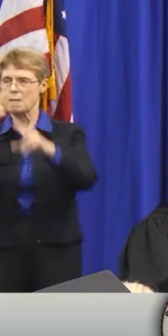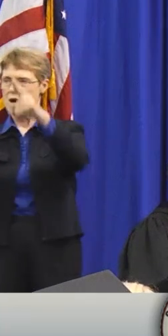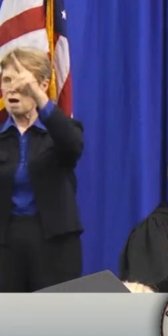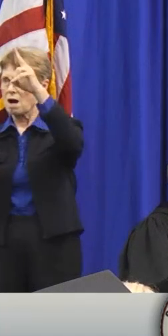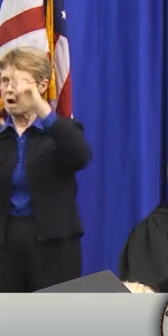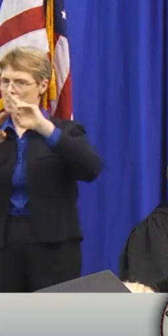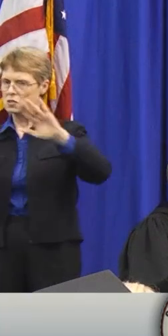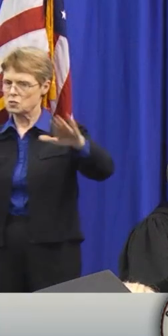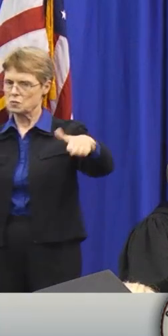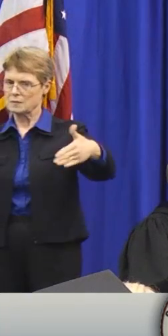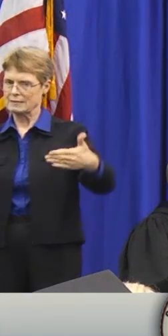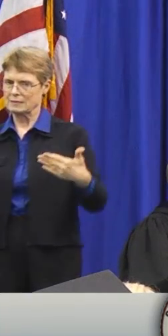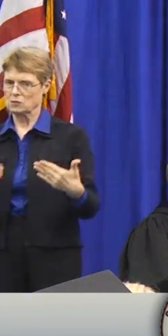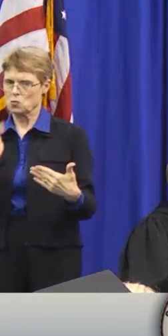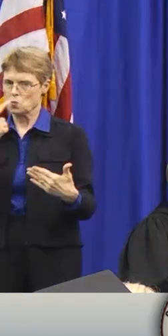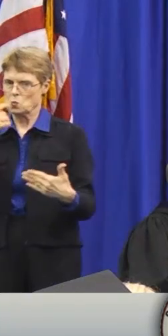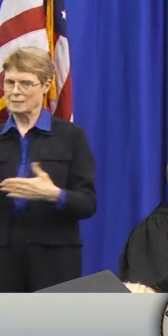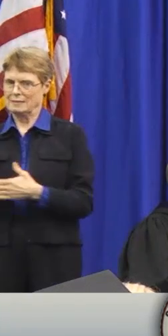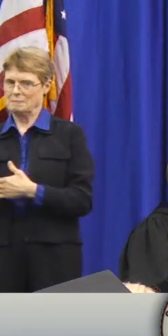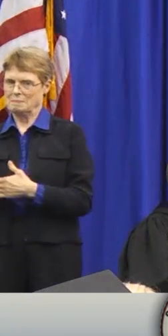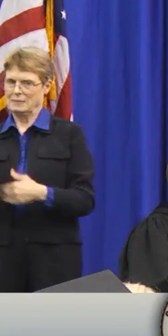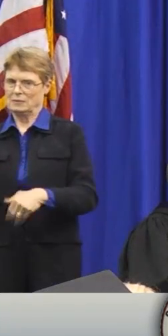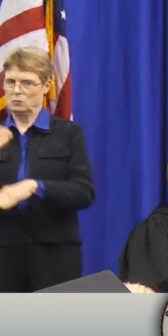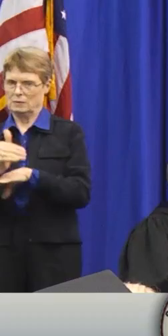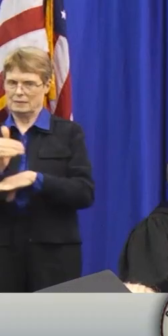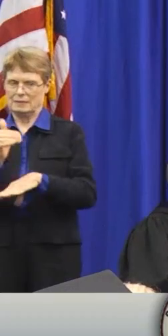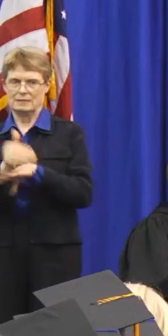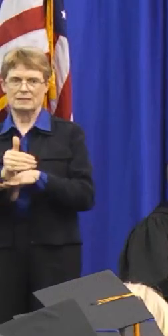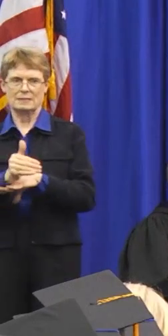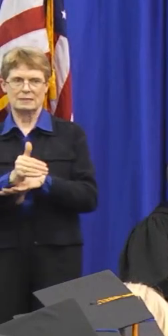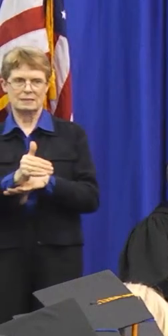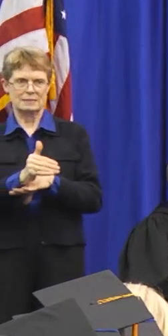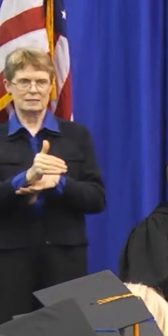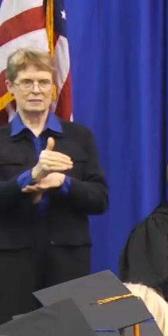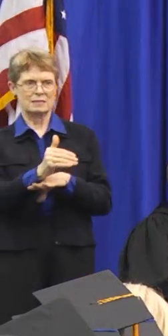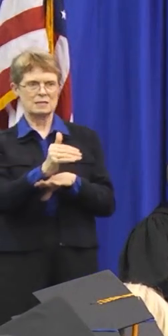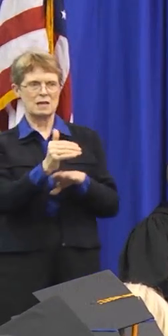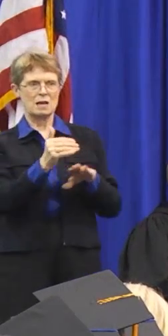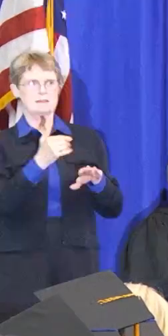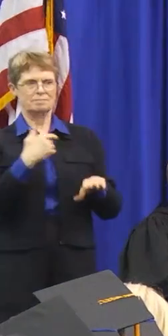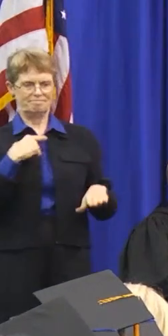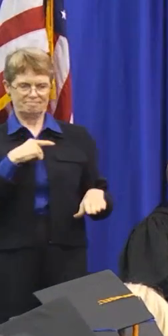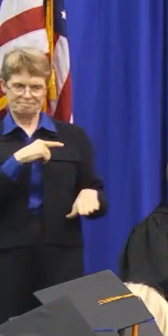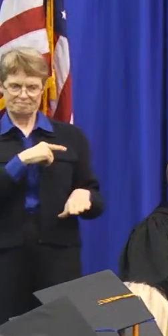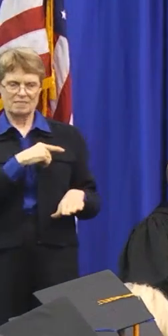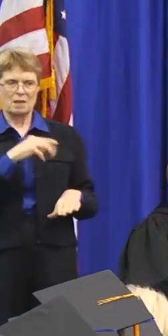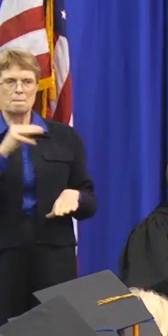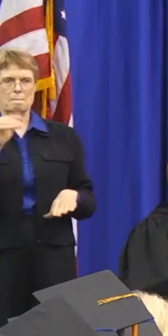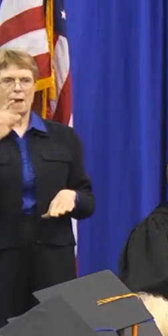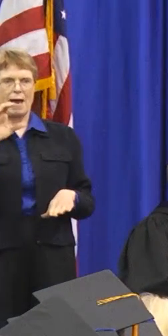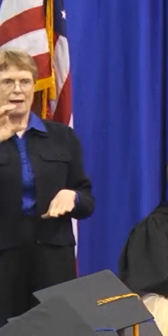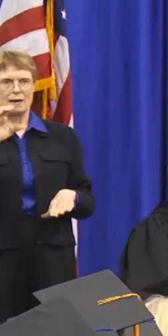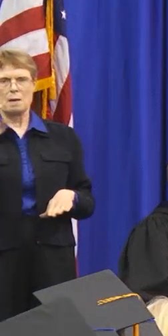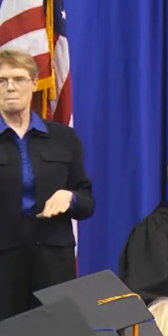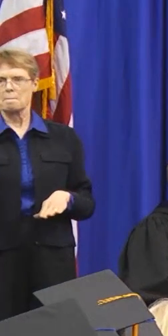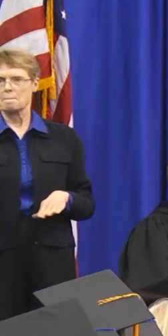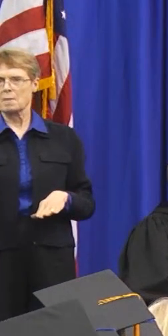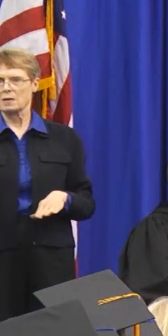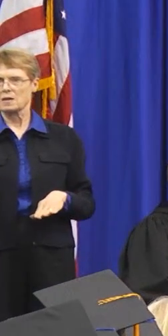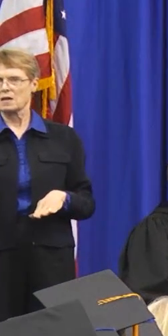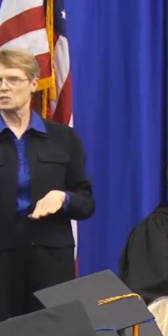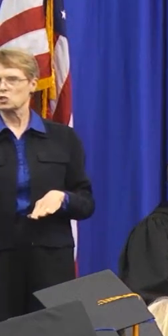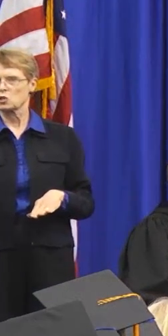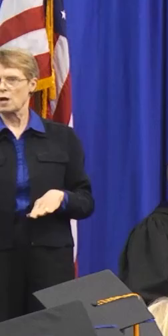the commencement speaker this evening. Representative Matt McCutcheon was elected to the Alabama House of Representatives